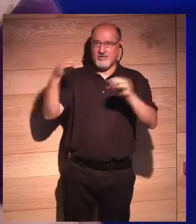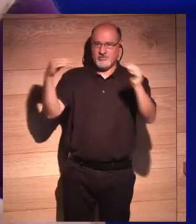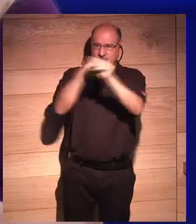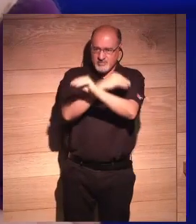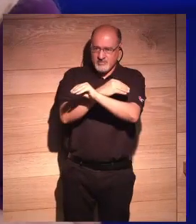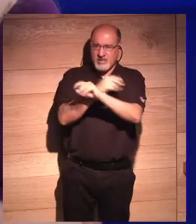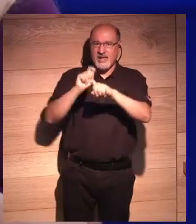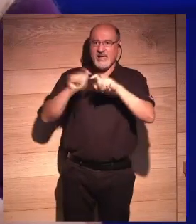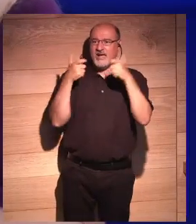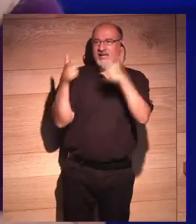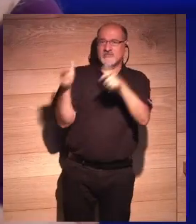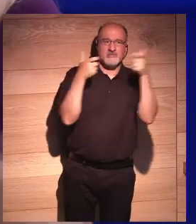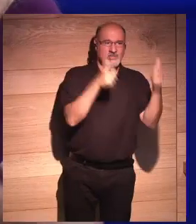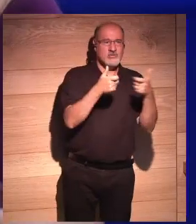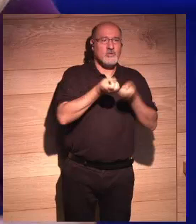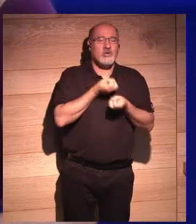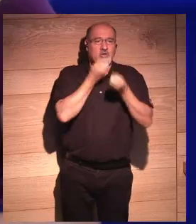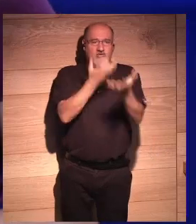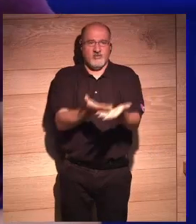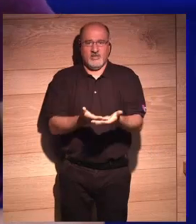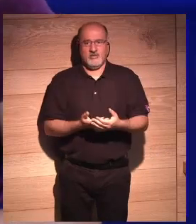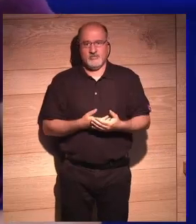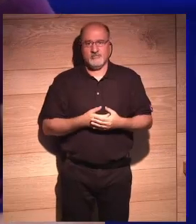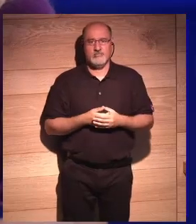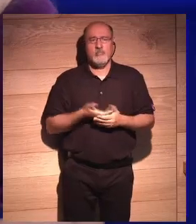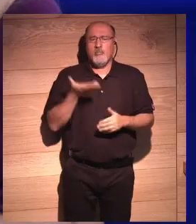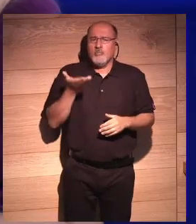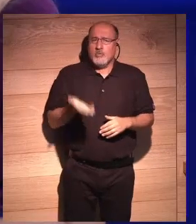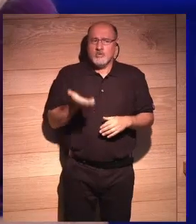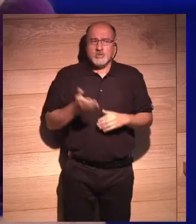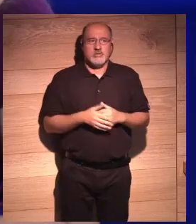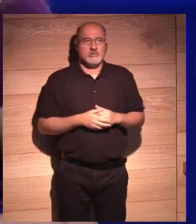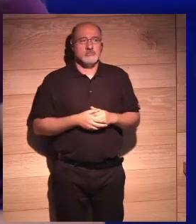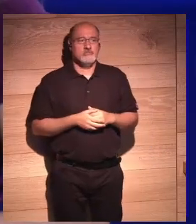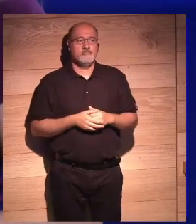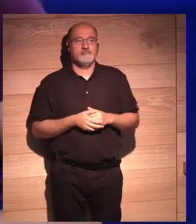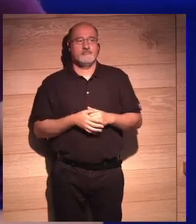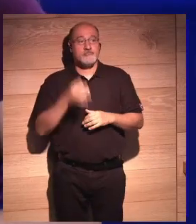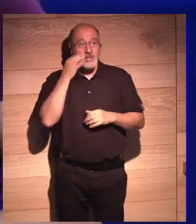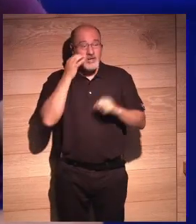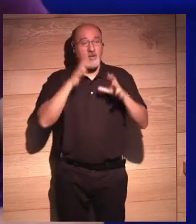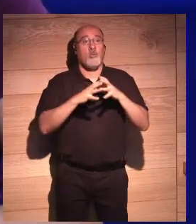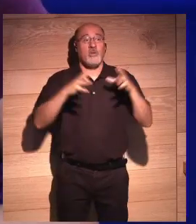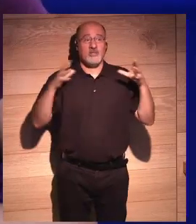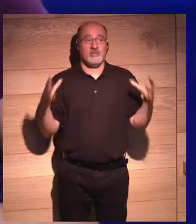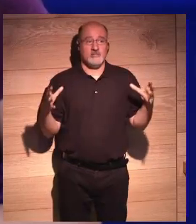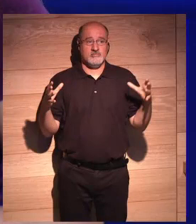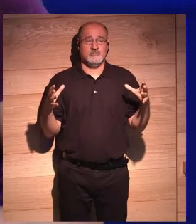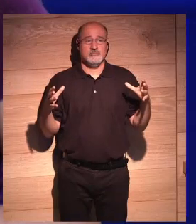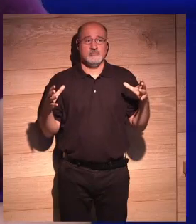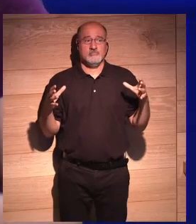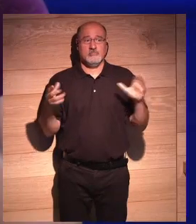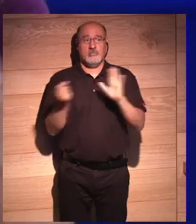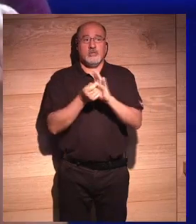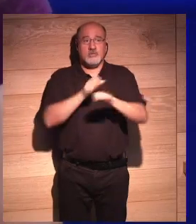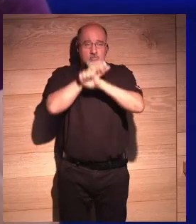to understand some aspects of information that could be biased is really important. And obviously the augmented reality